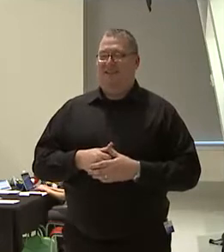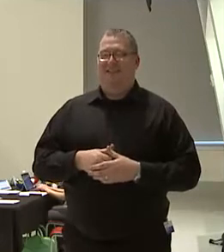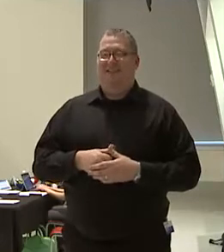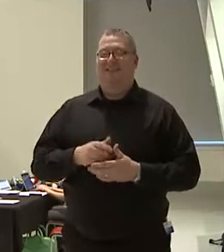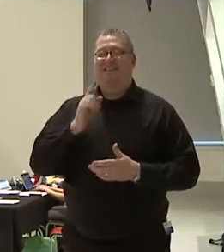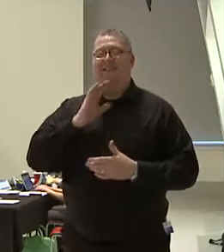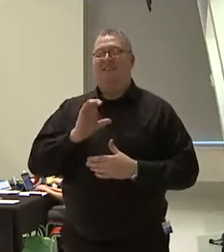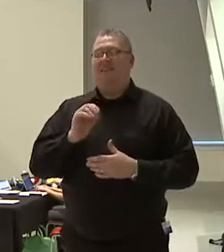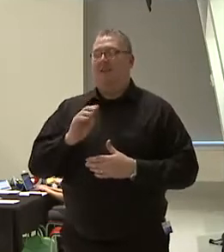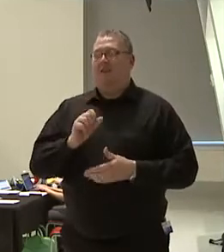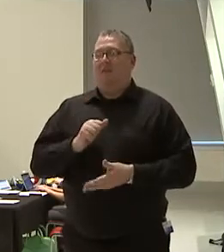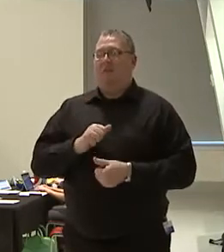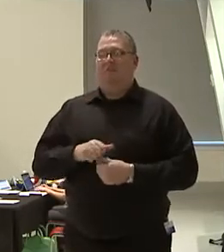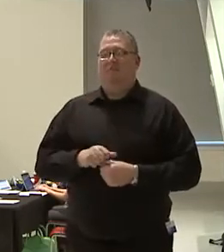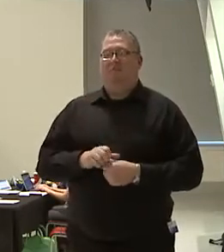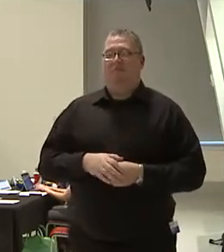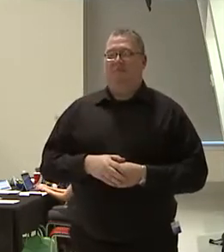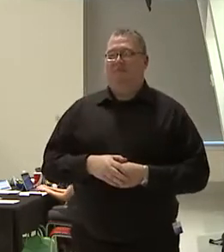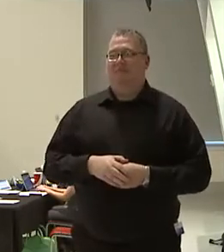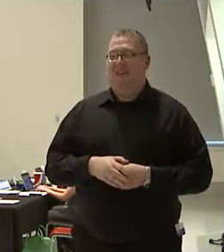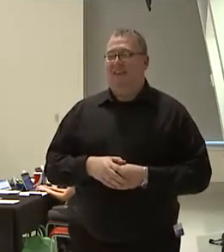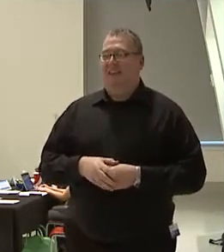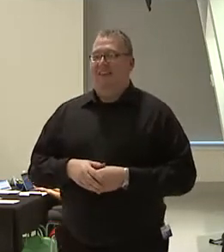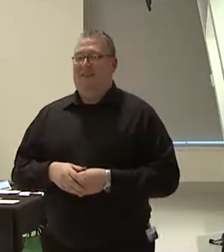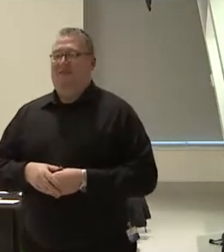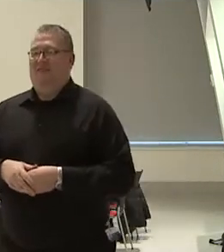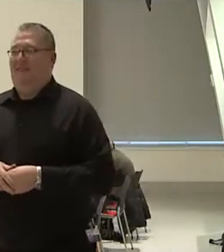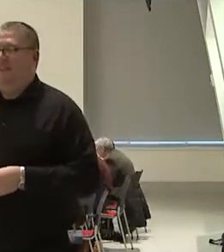Seahawks. That was for Bill.